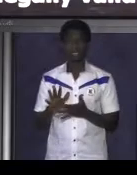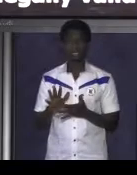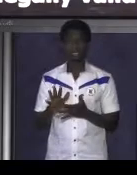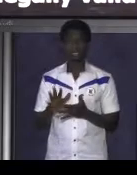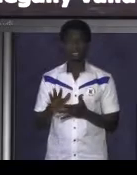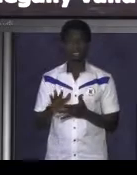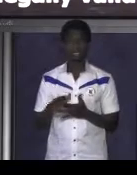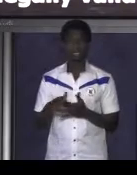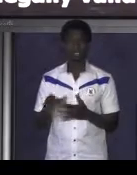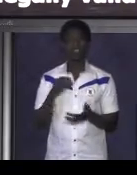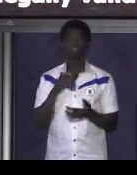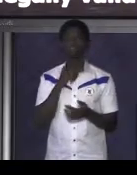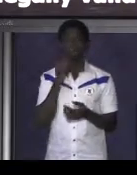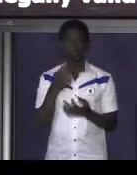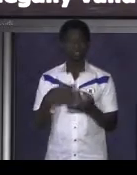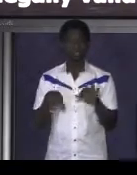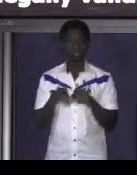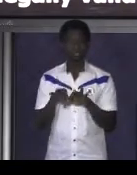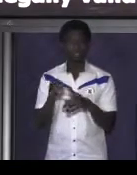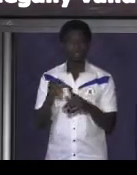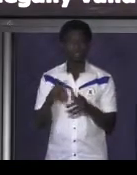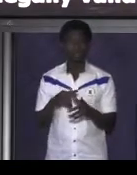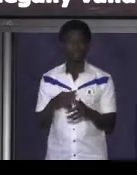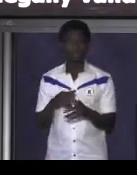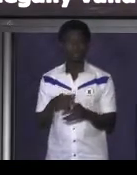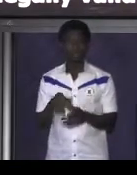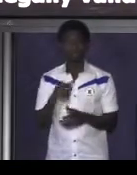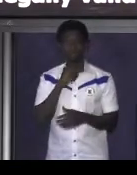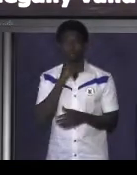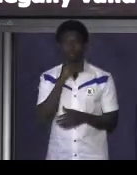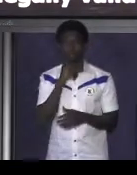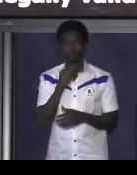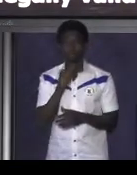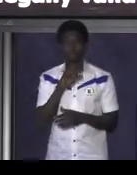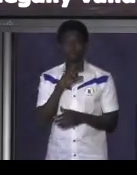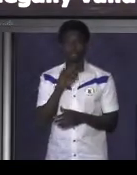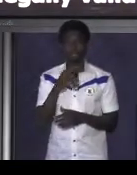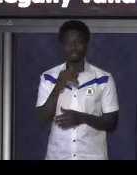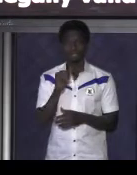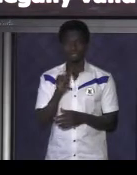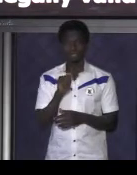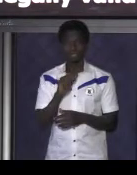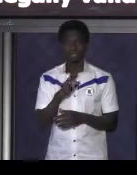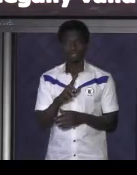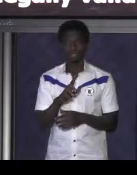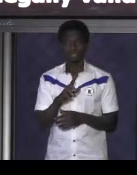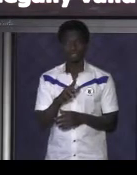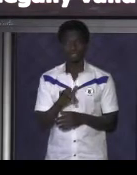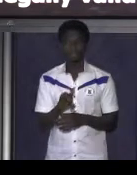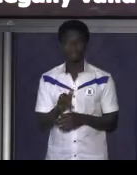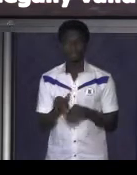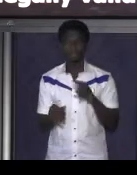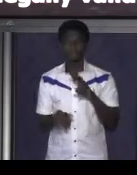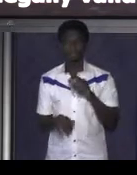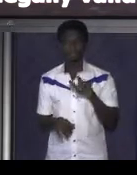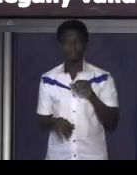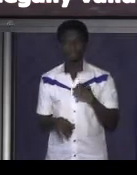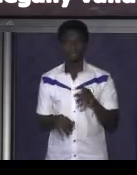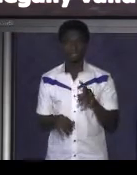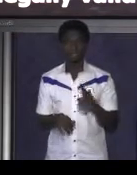is not important? Or does it mean it is not legally valid? What is your answer?